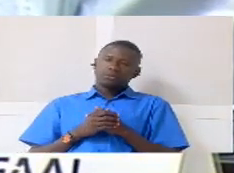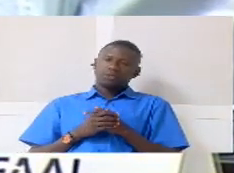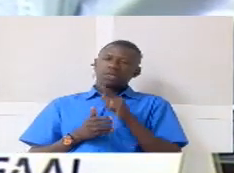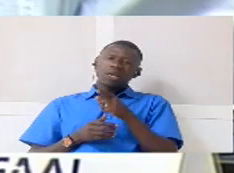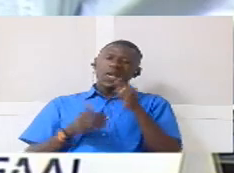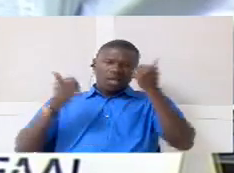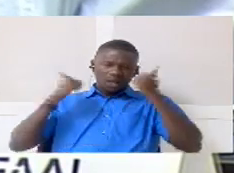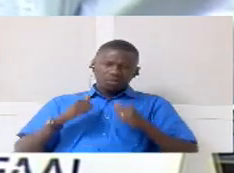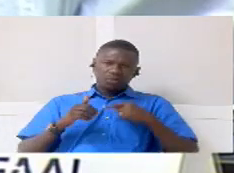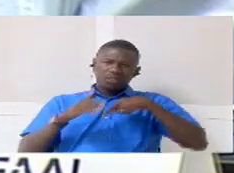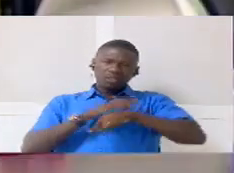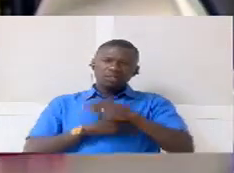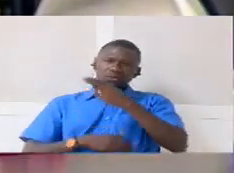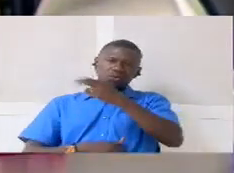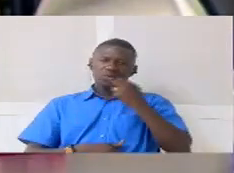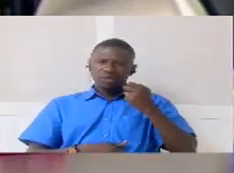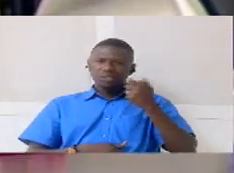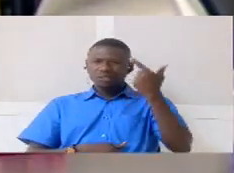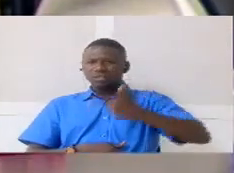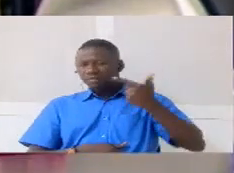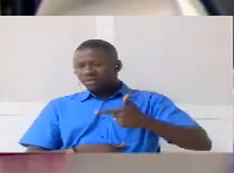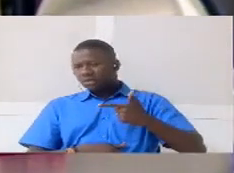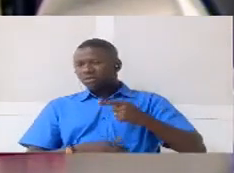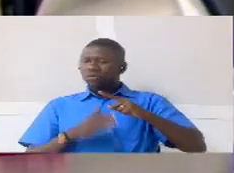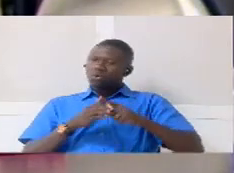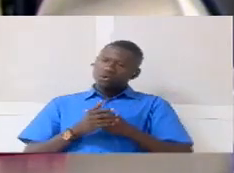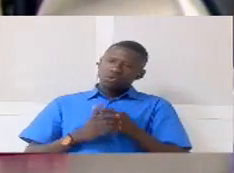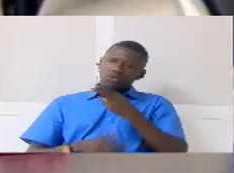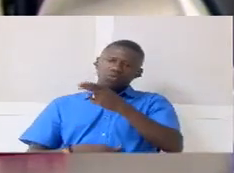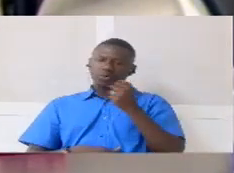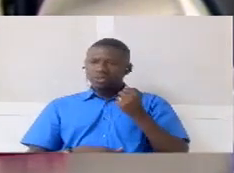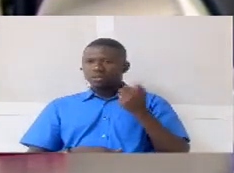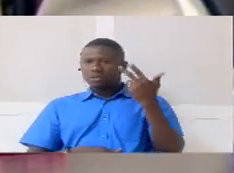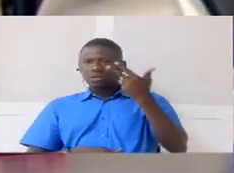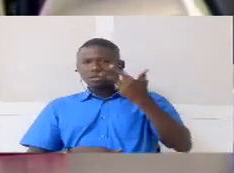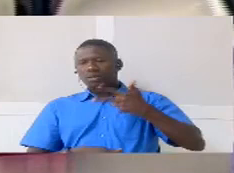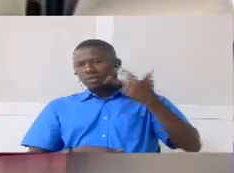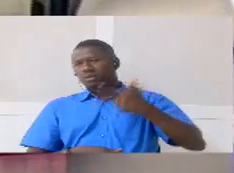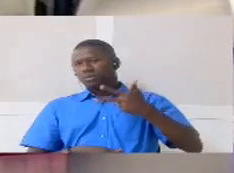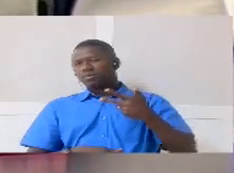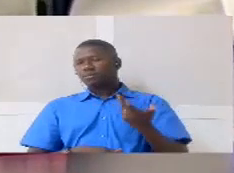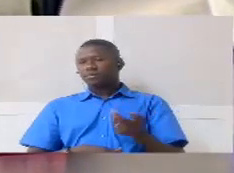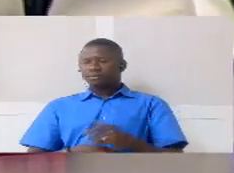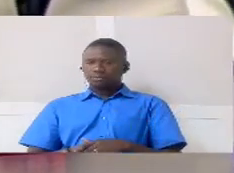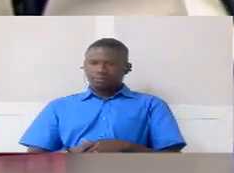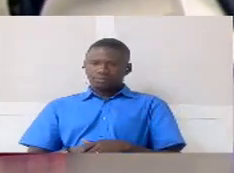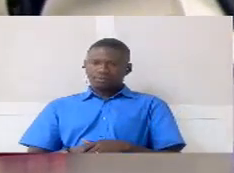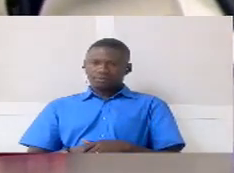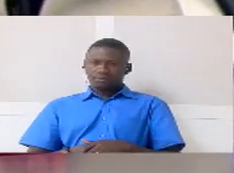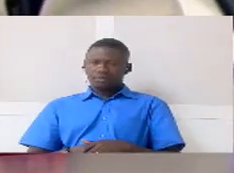2017 or 2018? Udung kira 2017 lebang for 2018? 2018 mafangola ndanga mira.